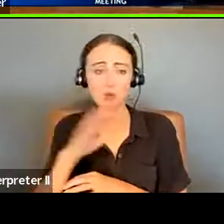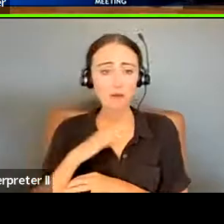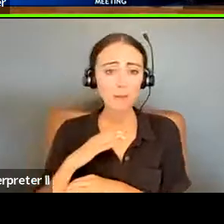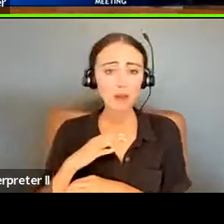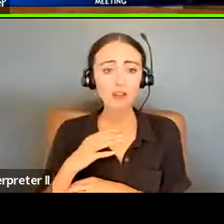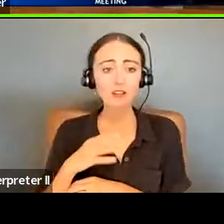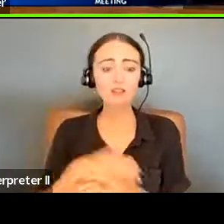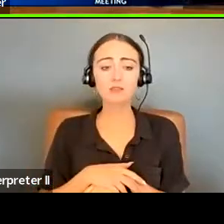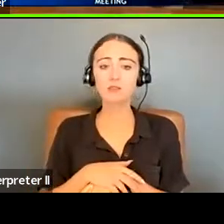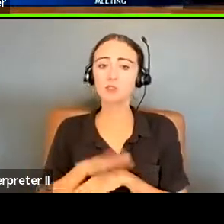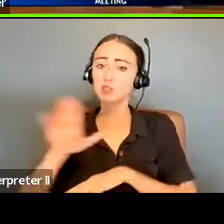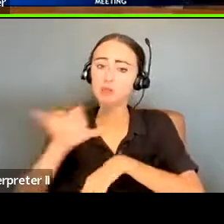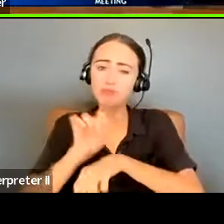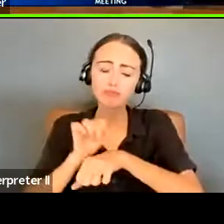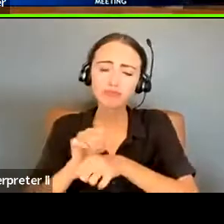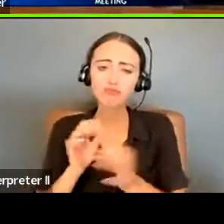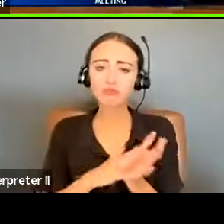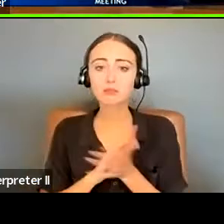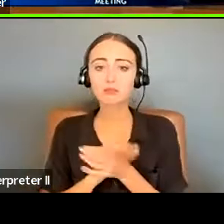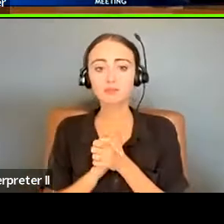for diligent work on this bill.